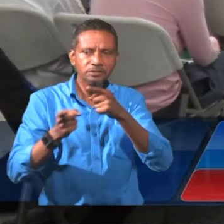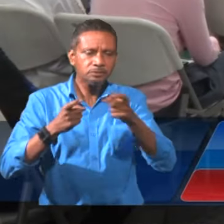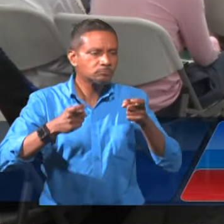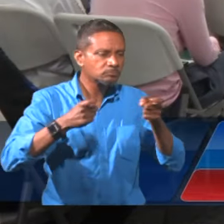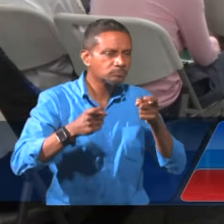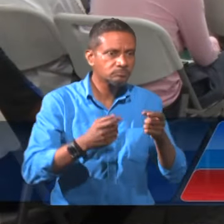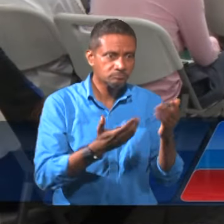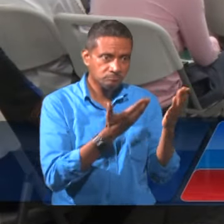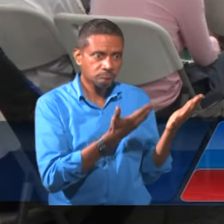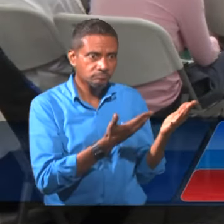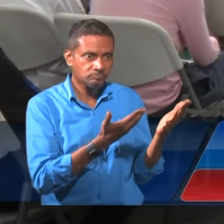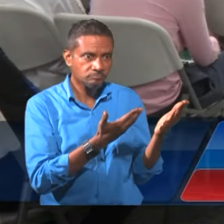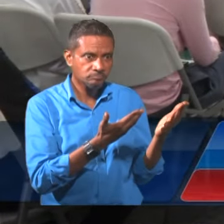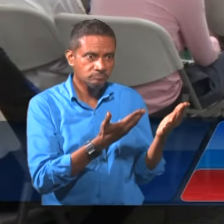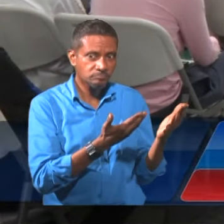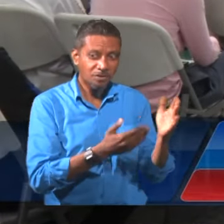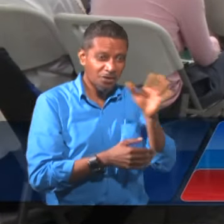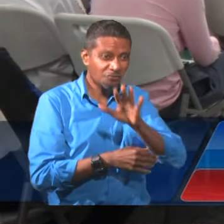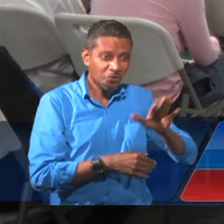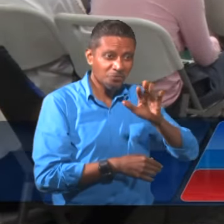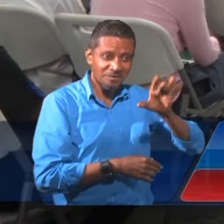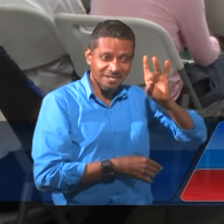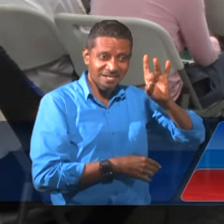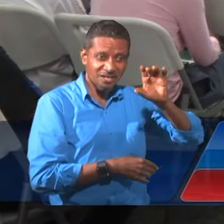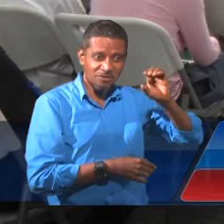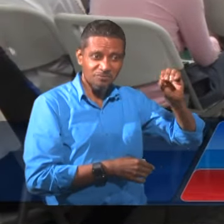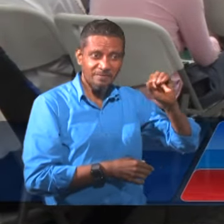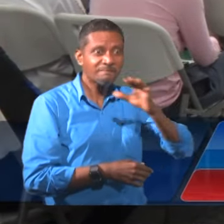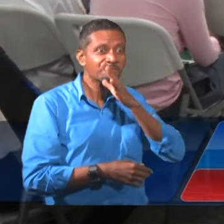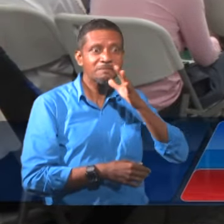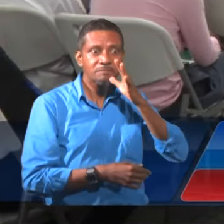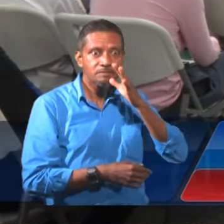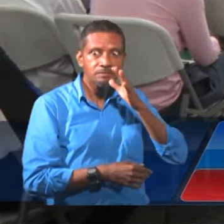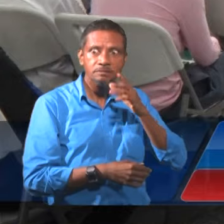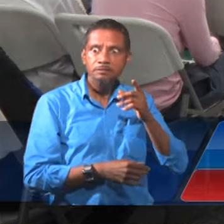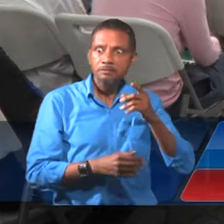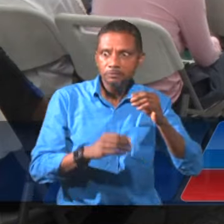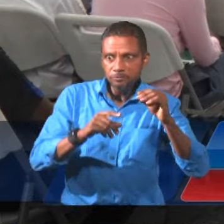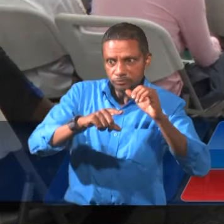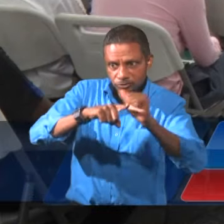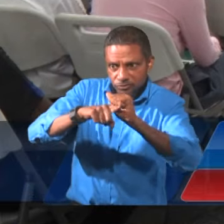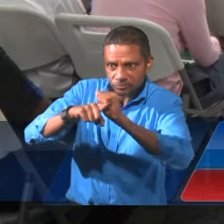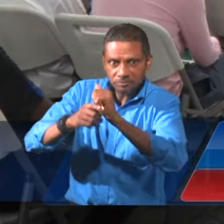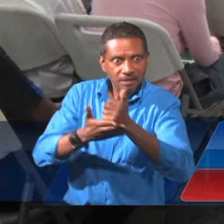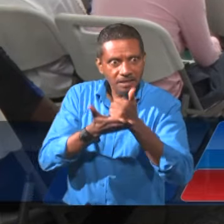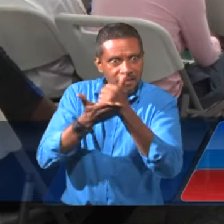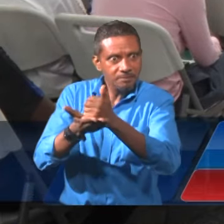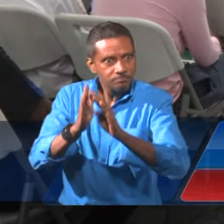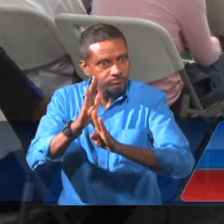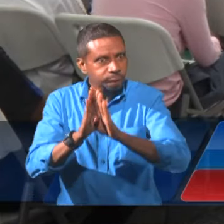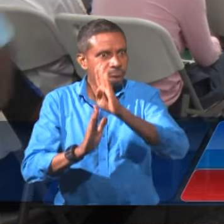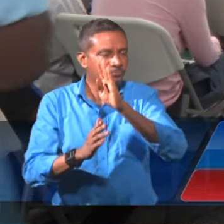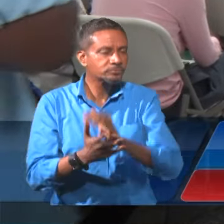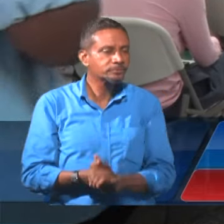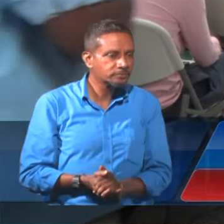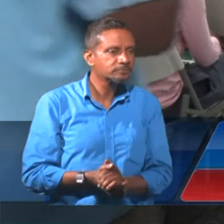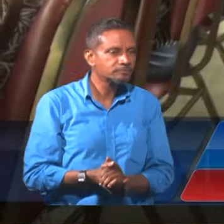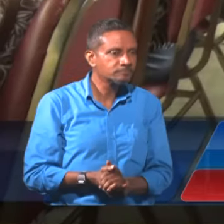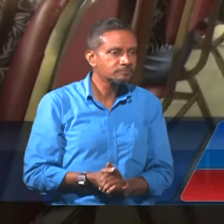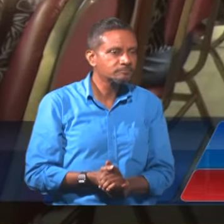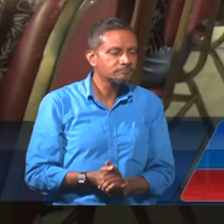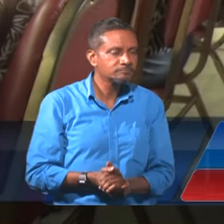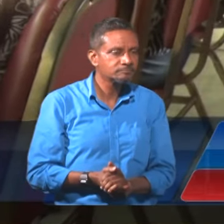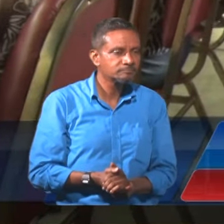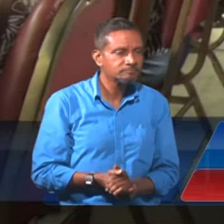almost 800 farmers have benefited from the MarVista Institute for Agriculture, Training and Development through their climate change education